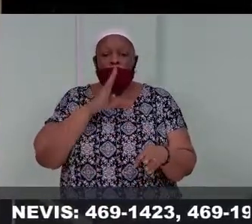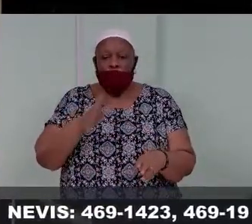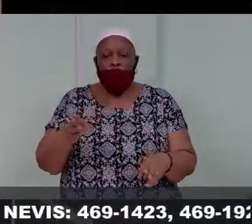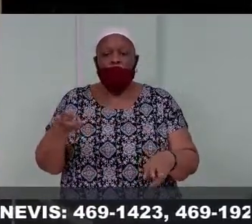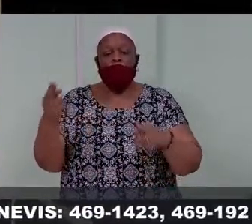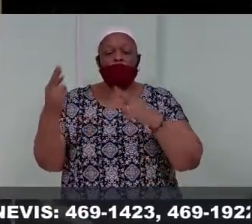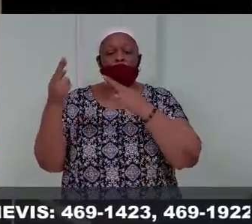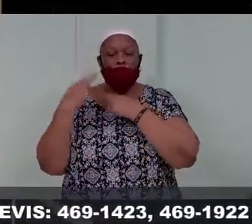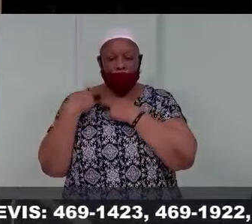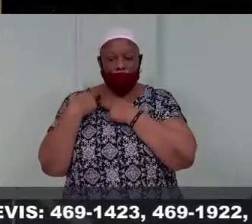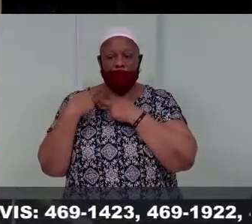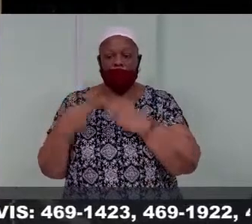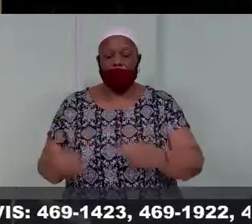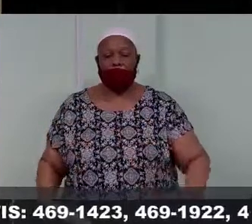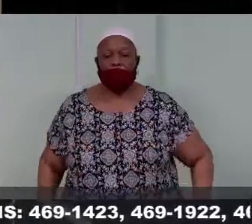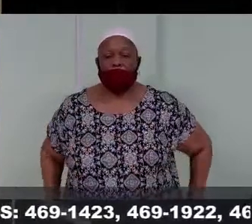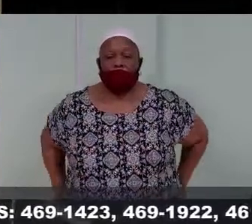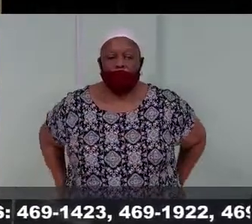safely. Thank you.